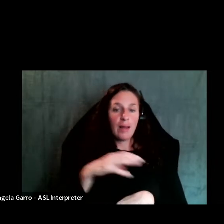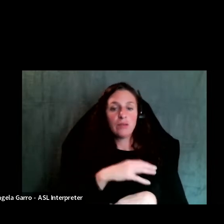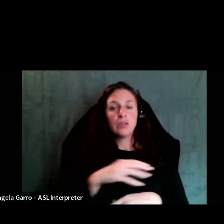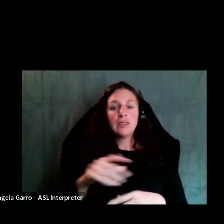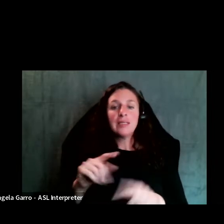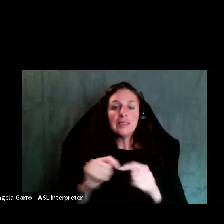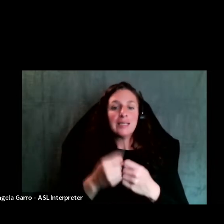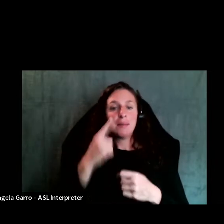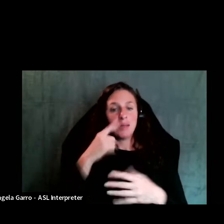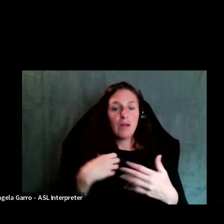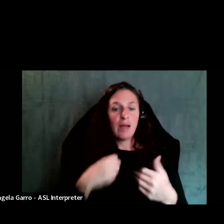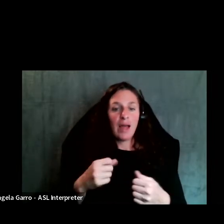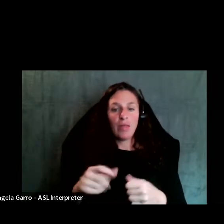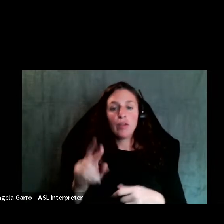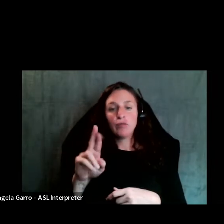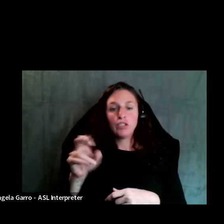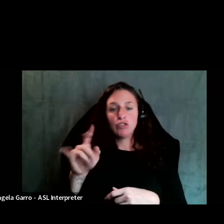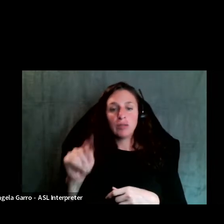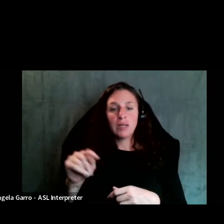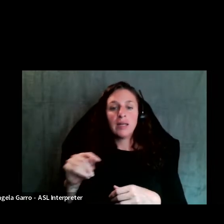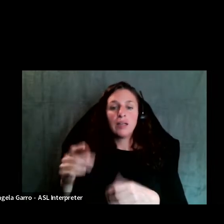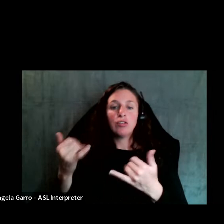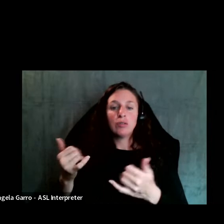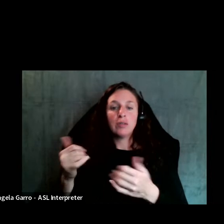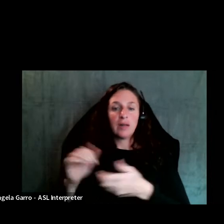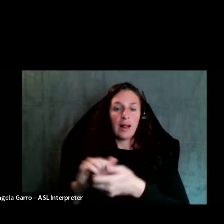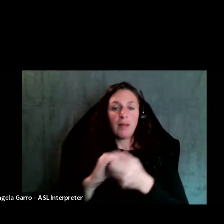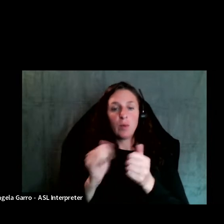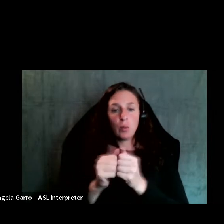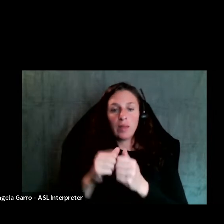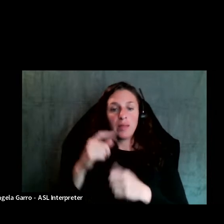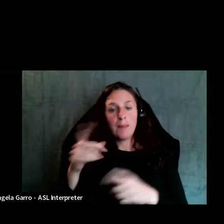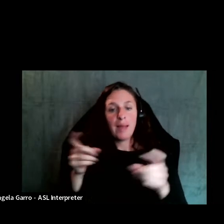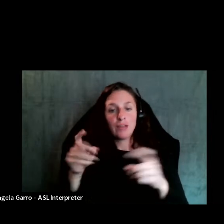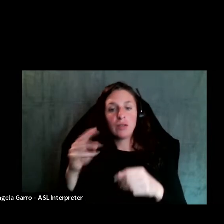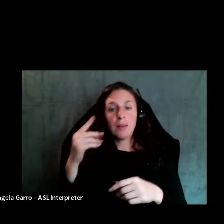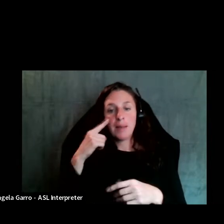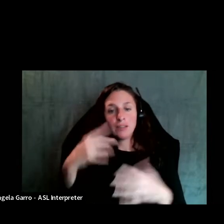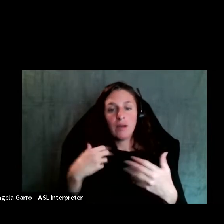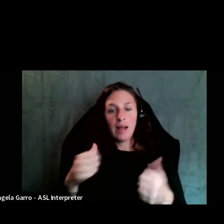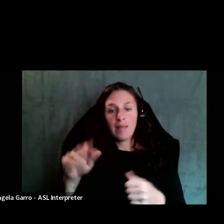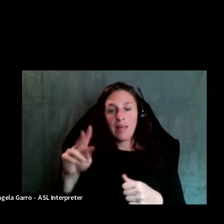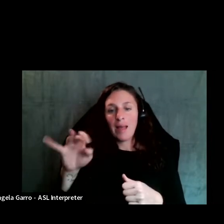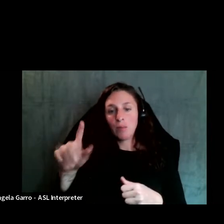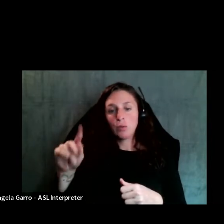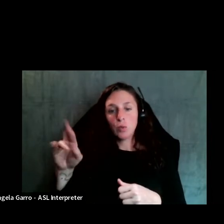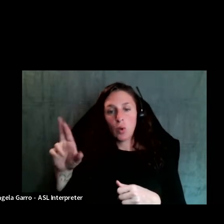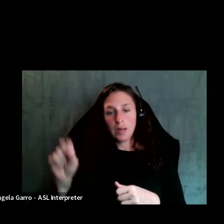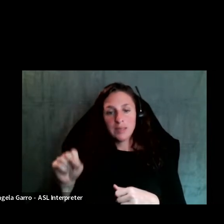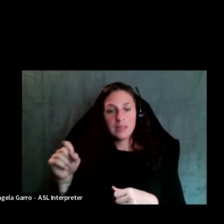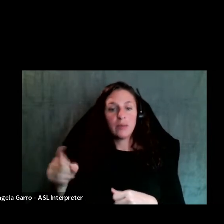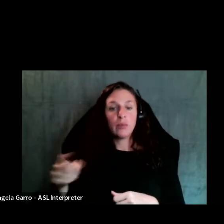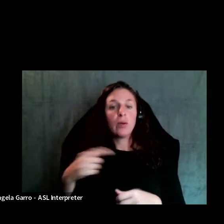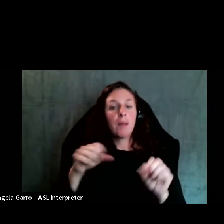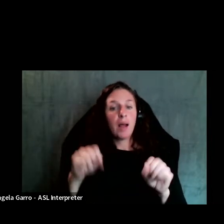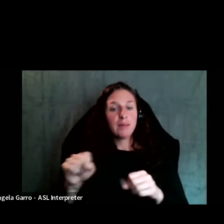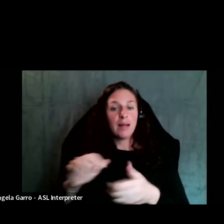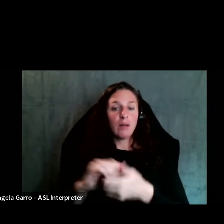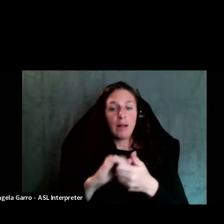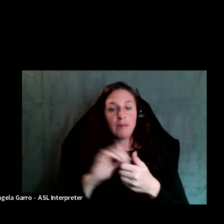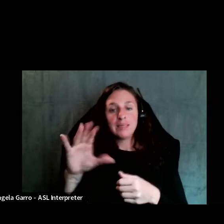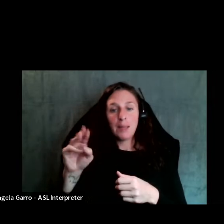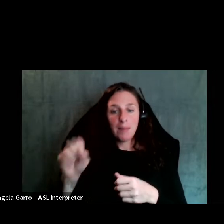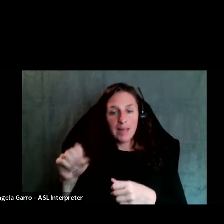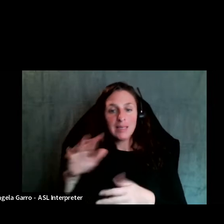and currently collaborating with manager of mental health, Miss April Torres. We could possibly collaborate with CSM Middle College as they have shown interest in hosting this retreat